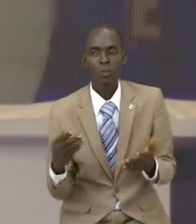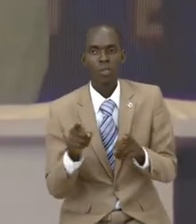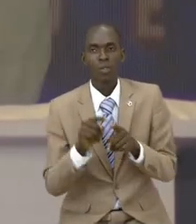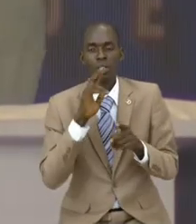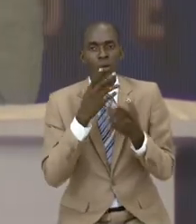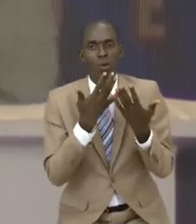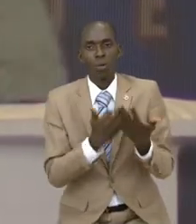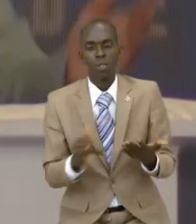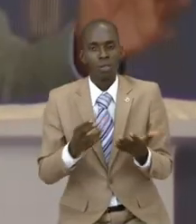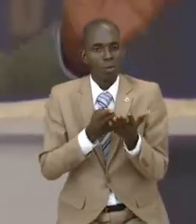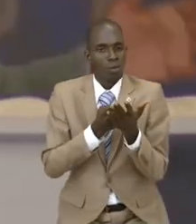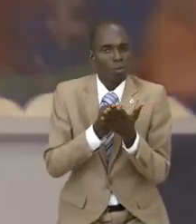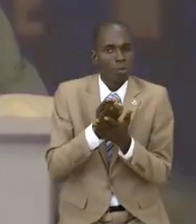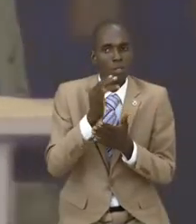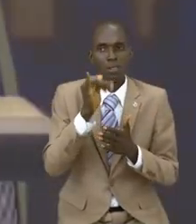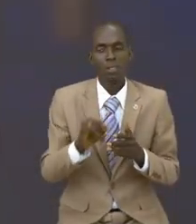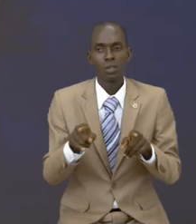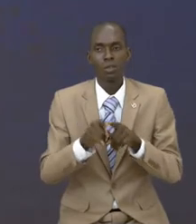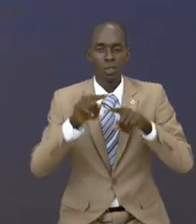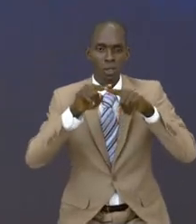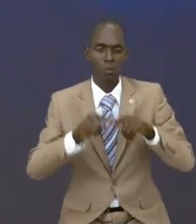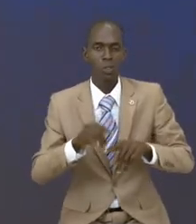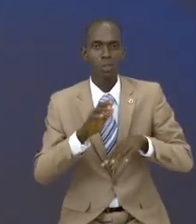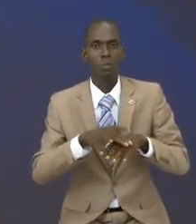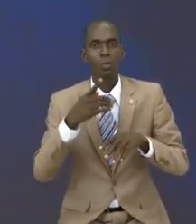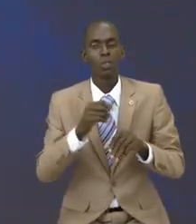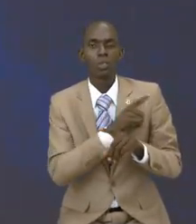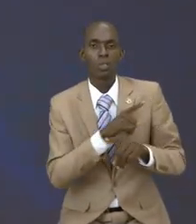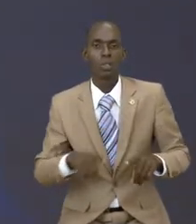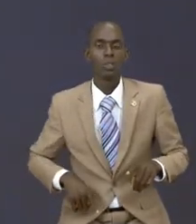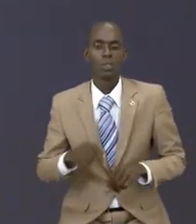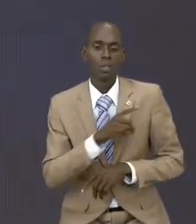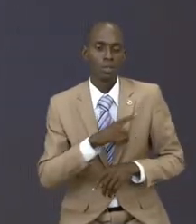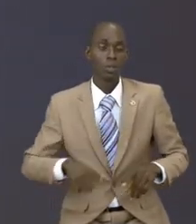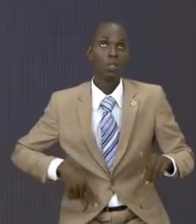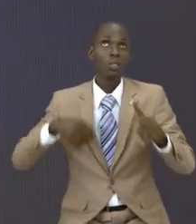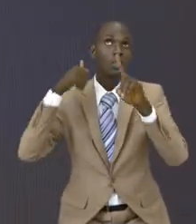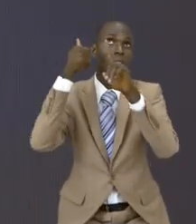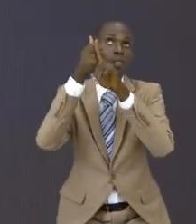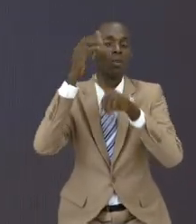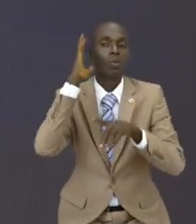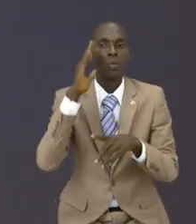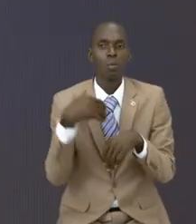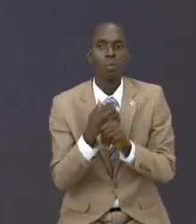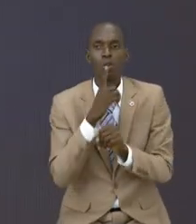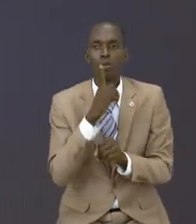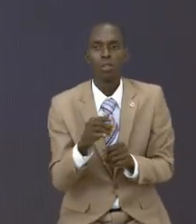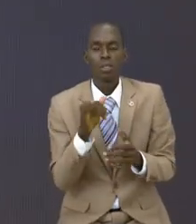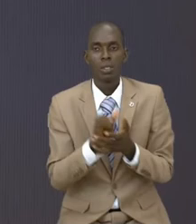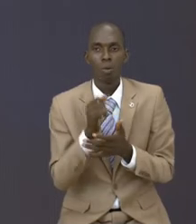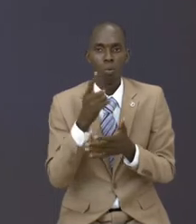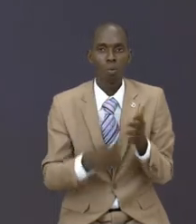honestly, and as we're depending upon the Lord himself will make sure that what you